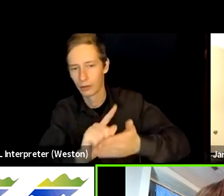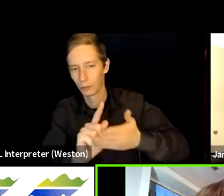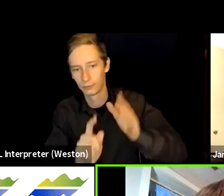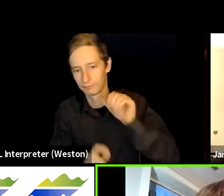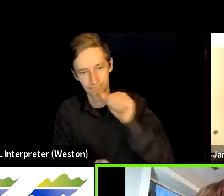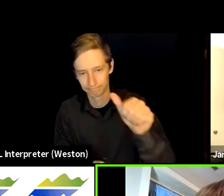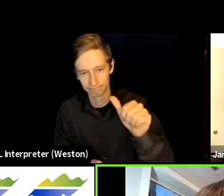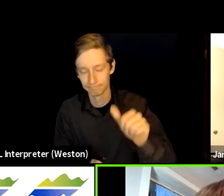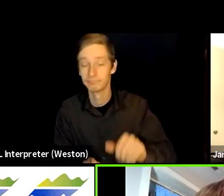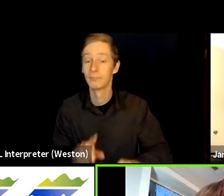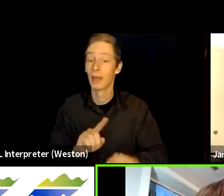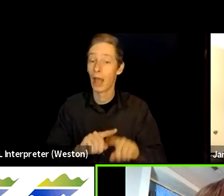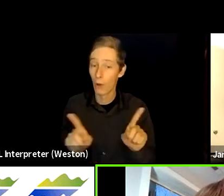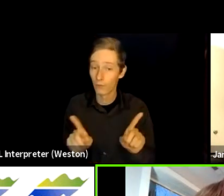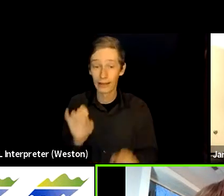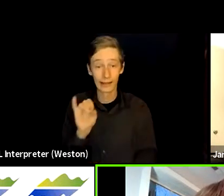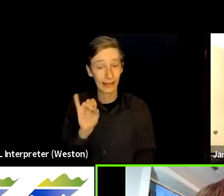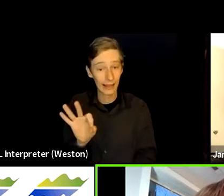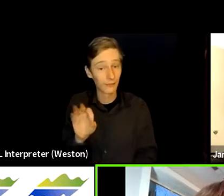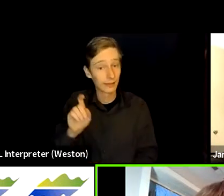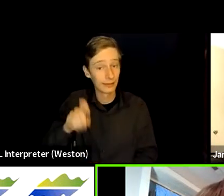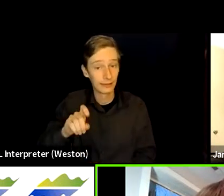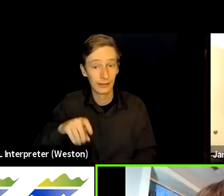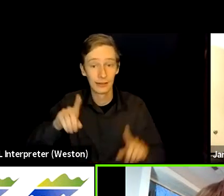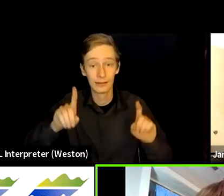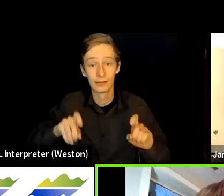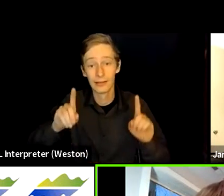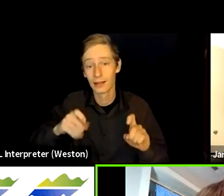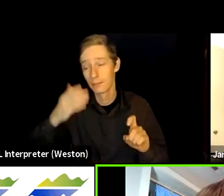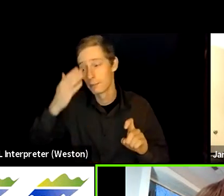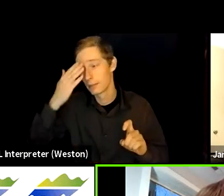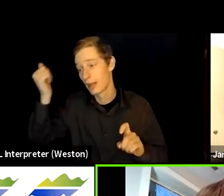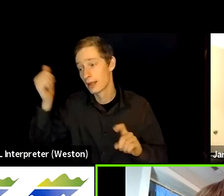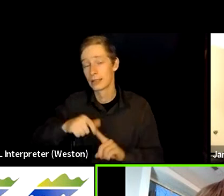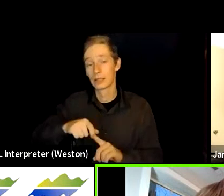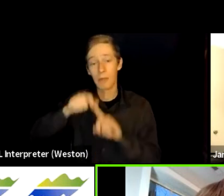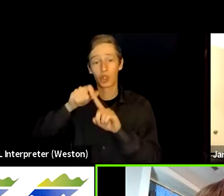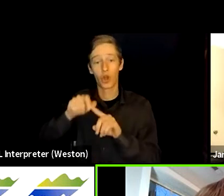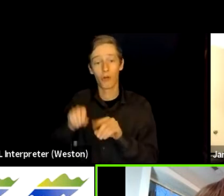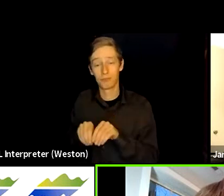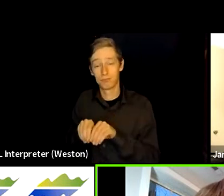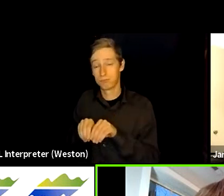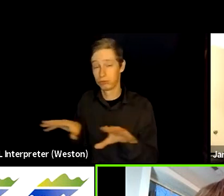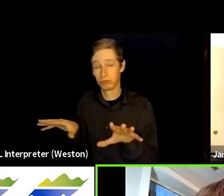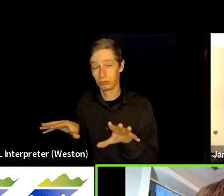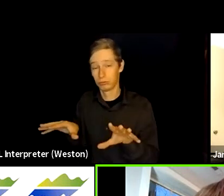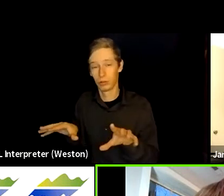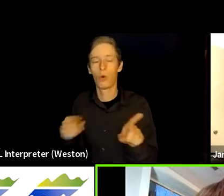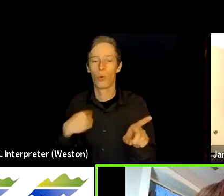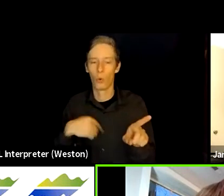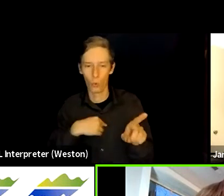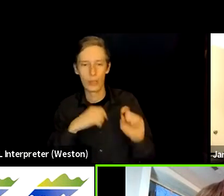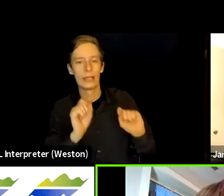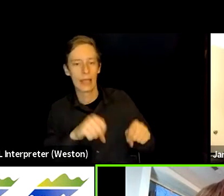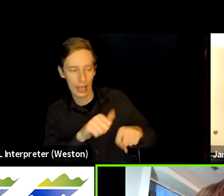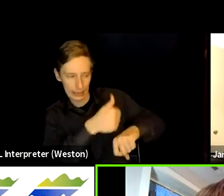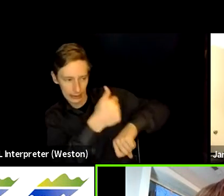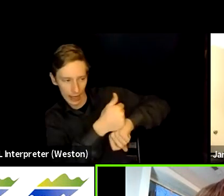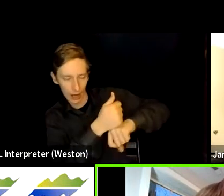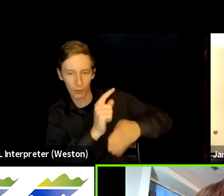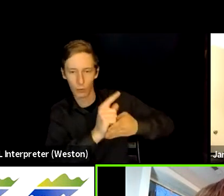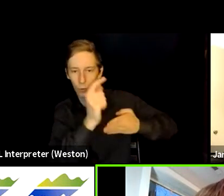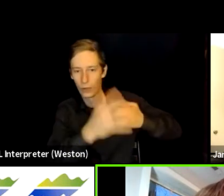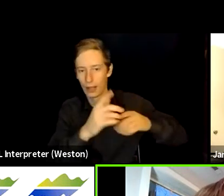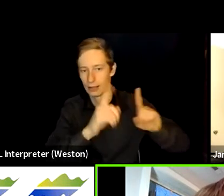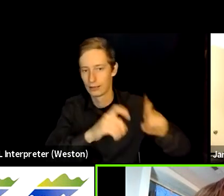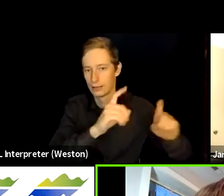do have a need for testing because of an outbreak or something, we can arrange with them for weekend testing. That's the nice thing.